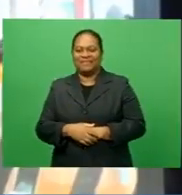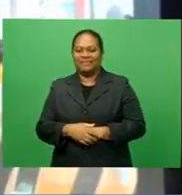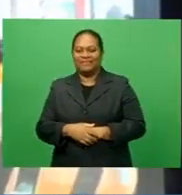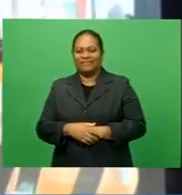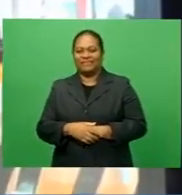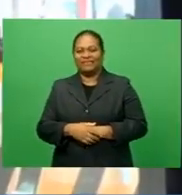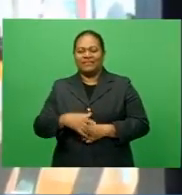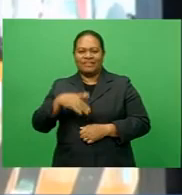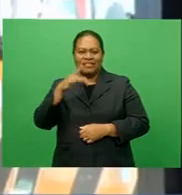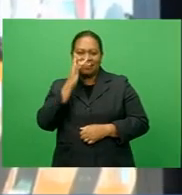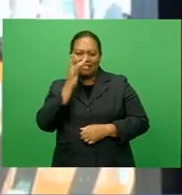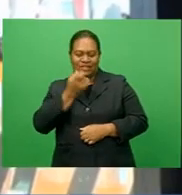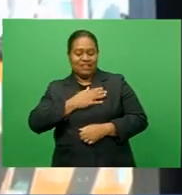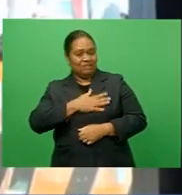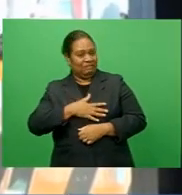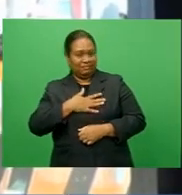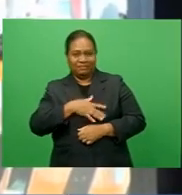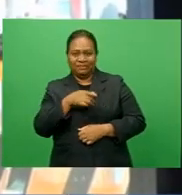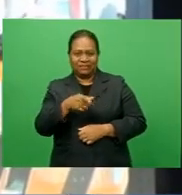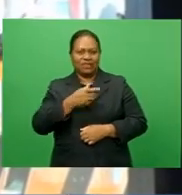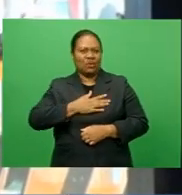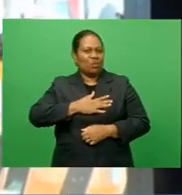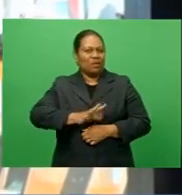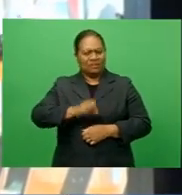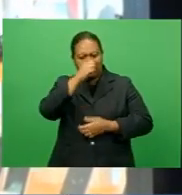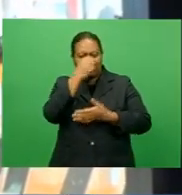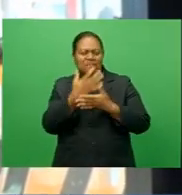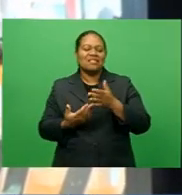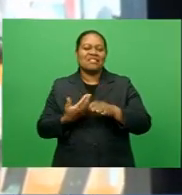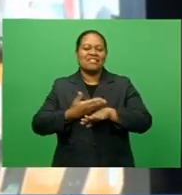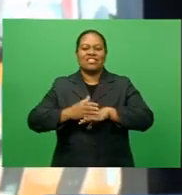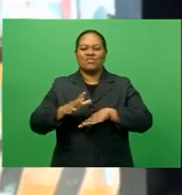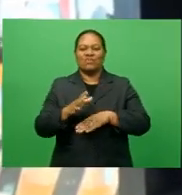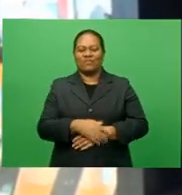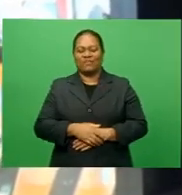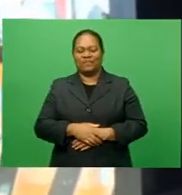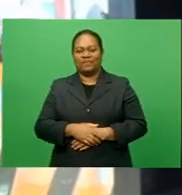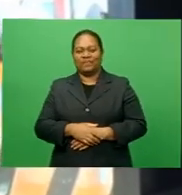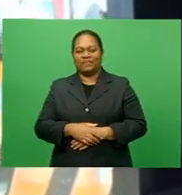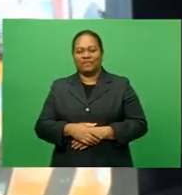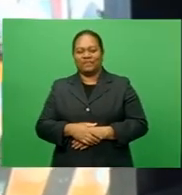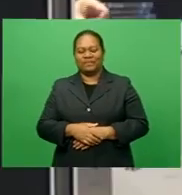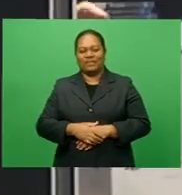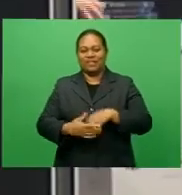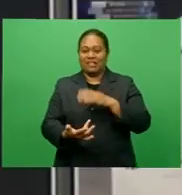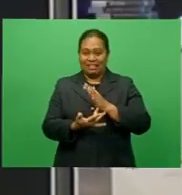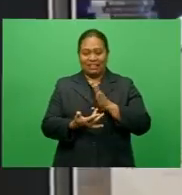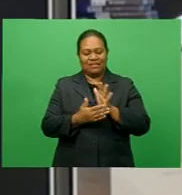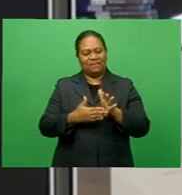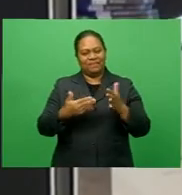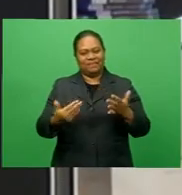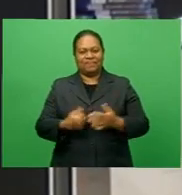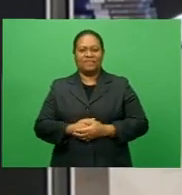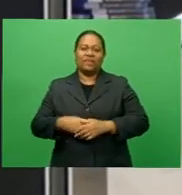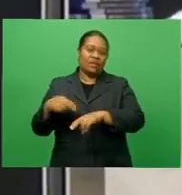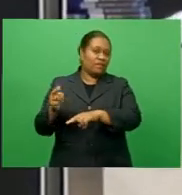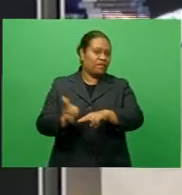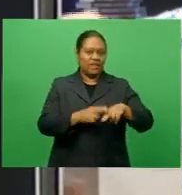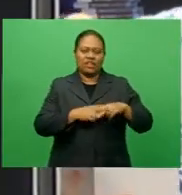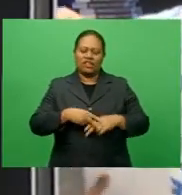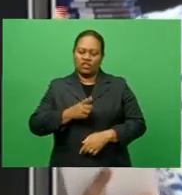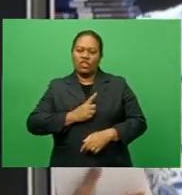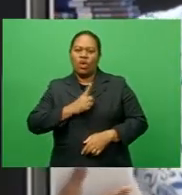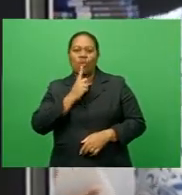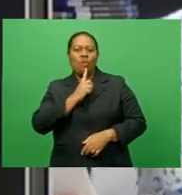when the kids will see this, they will experience something new, extra advanced technology. Others in Fiji have pre-ordered